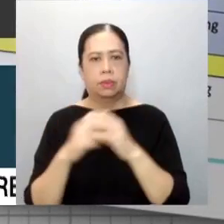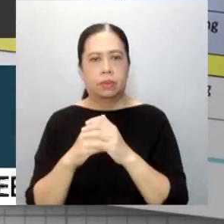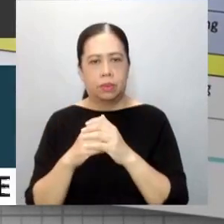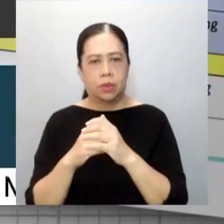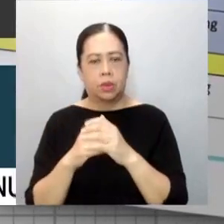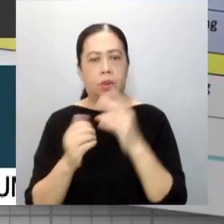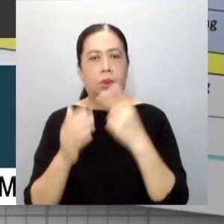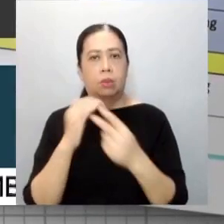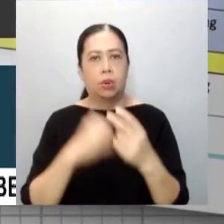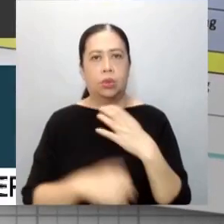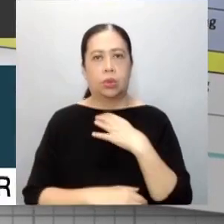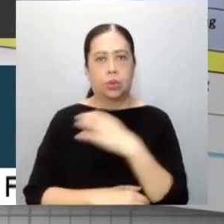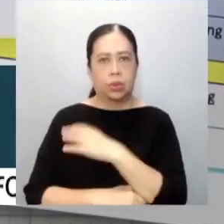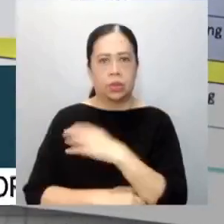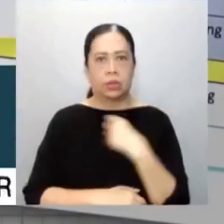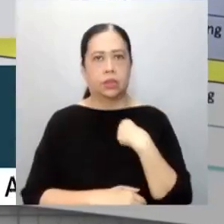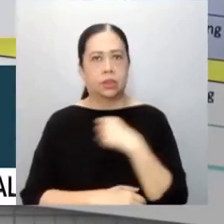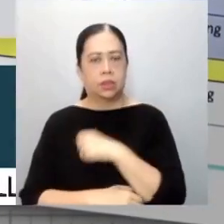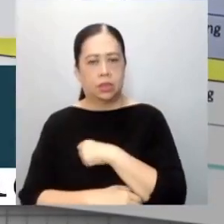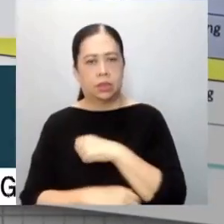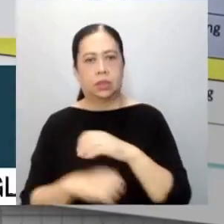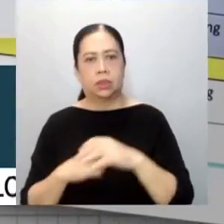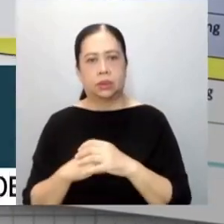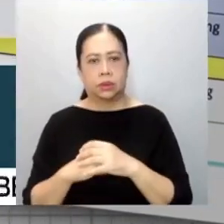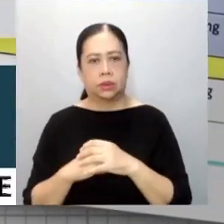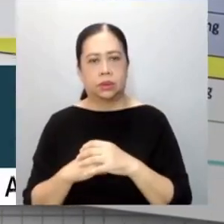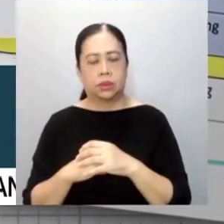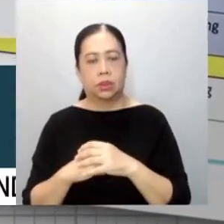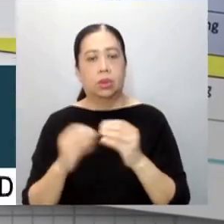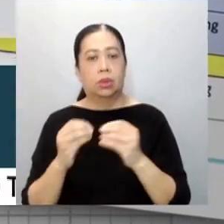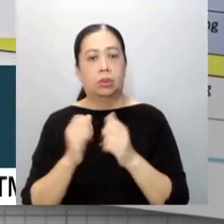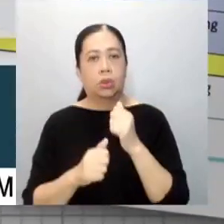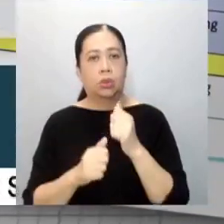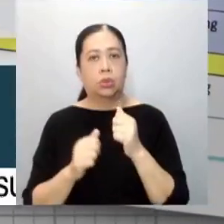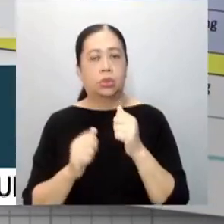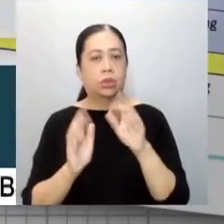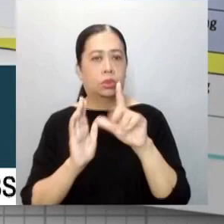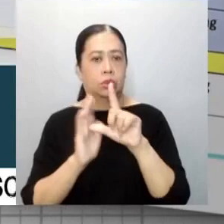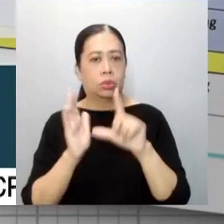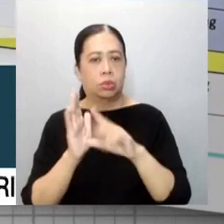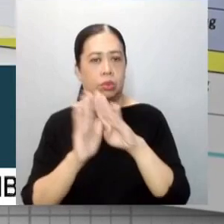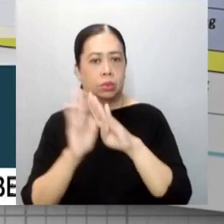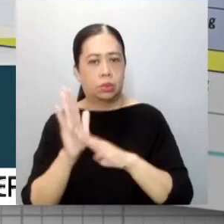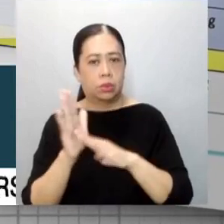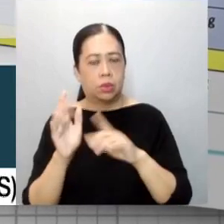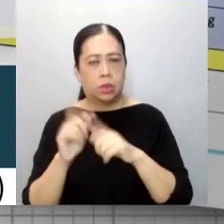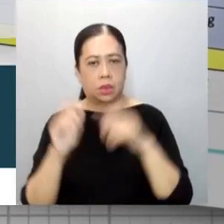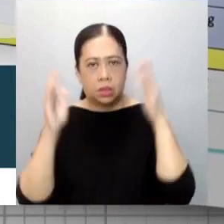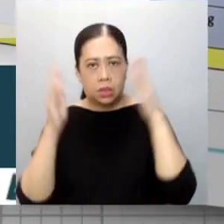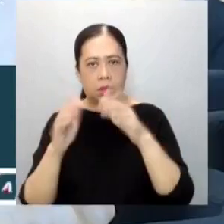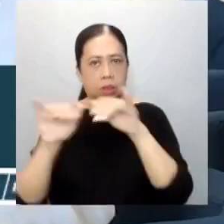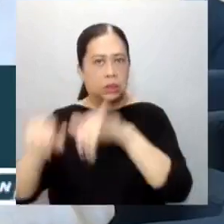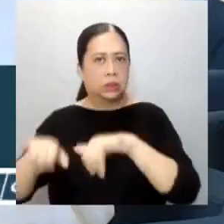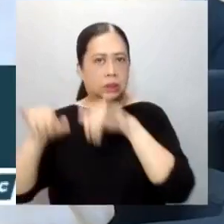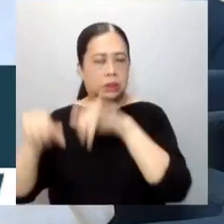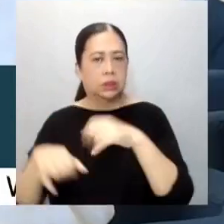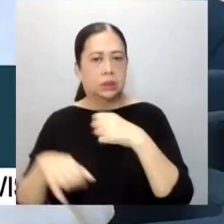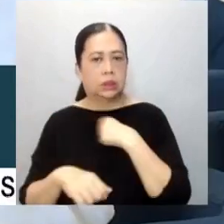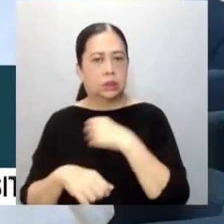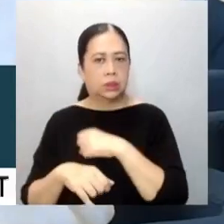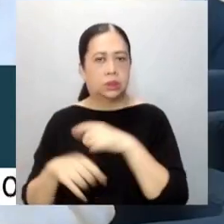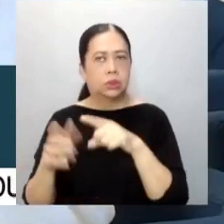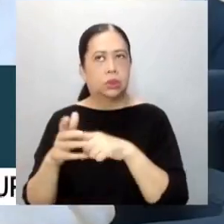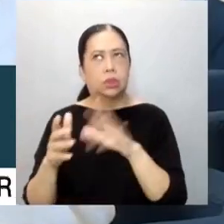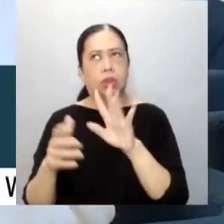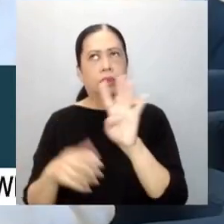House and the Senate by year-end. Most of the bills have already hurdled the House but are languishing in the Senate. It's almost about